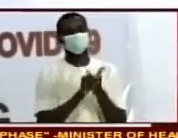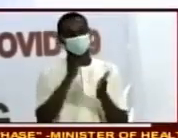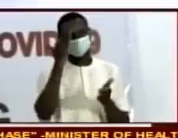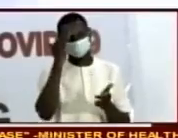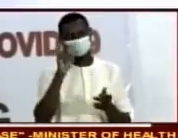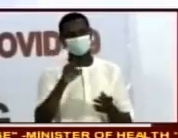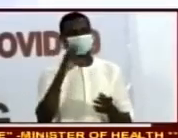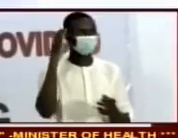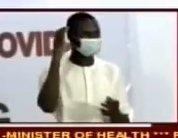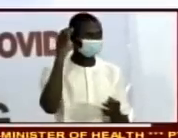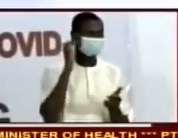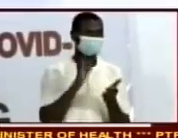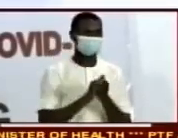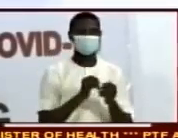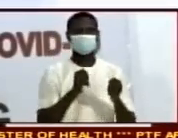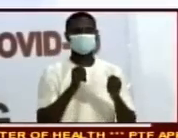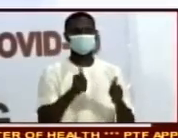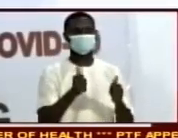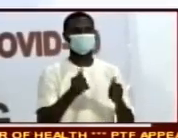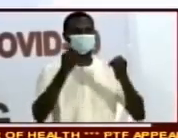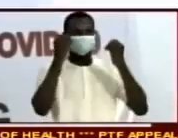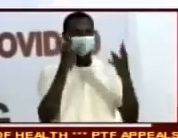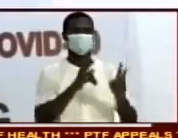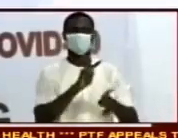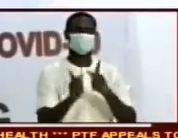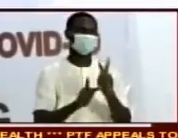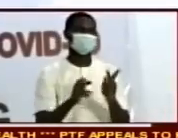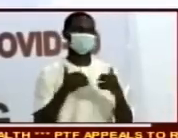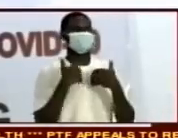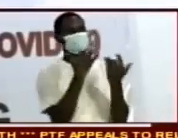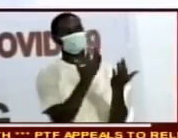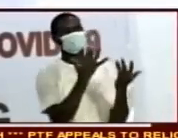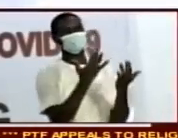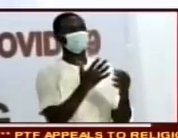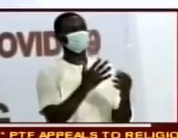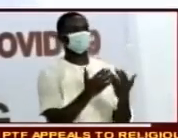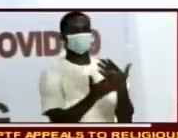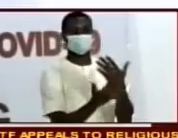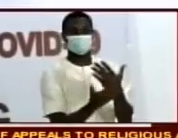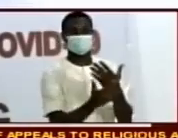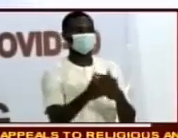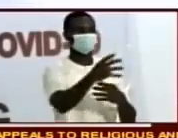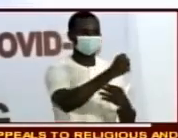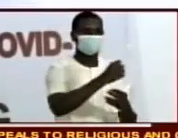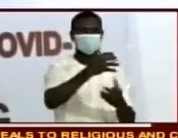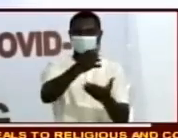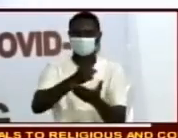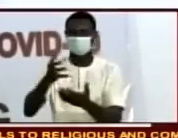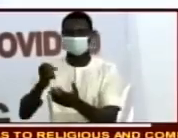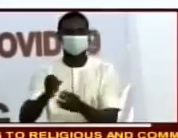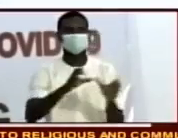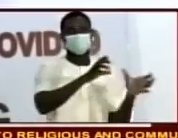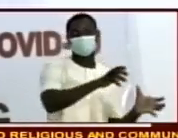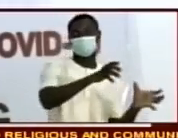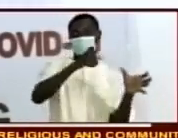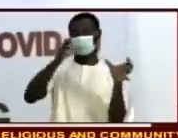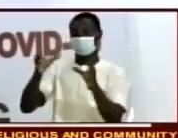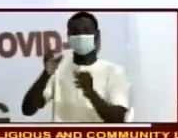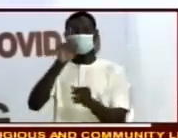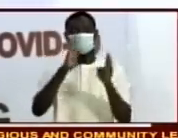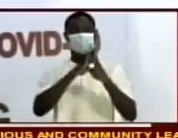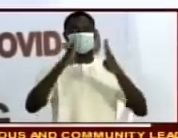they had a sudden increase in the numbers, because they wait, collect all the samples, test them at one one time in one big lab that they have and